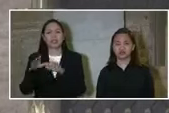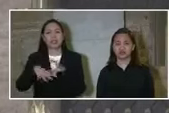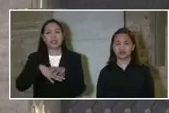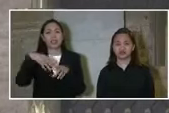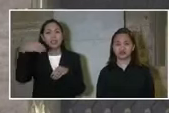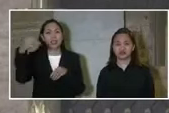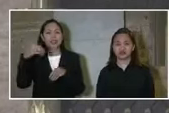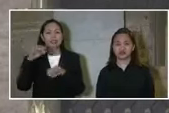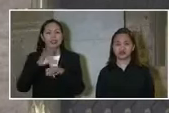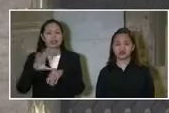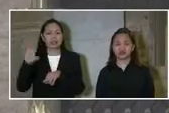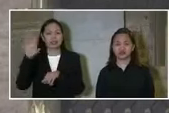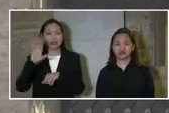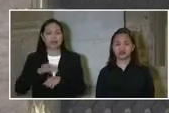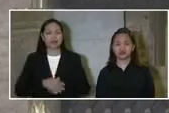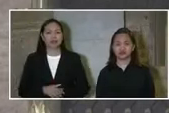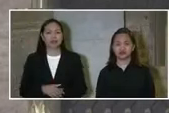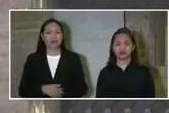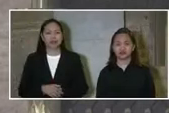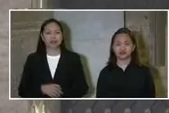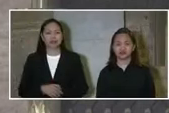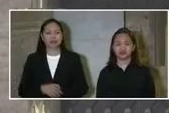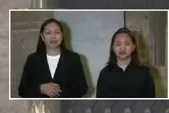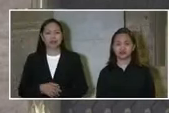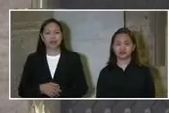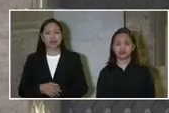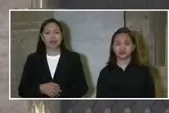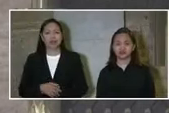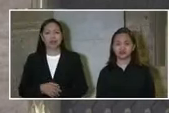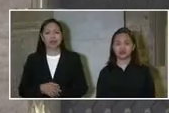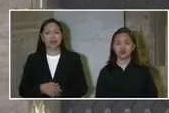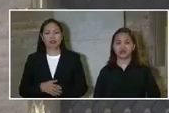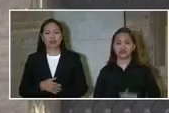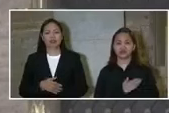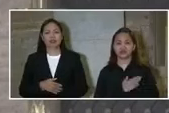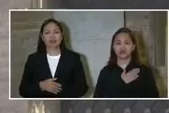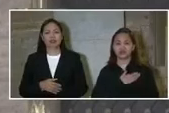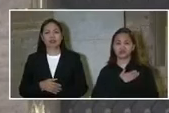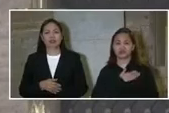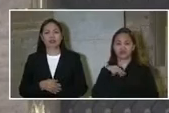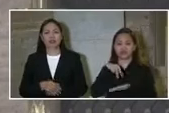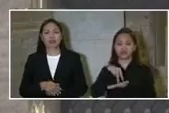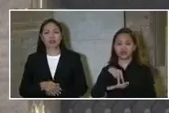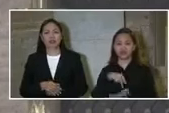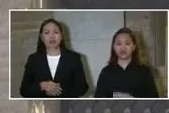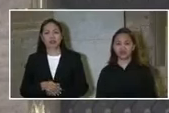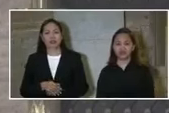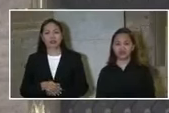Maraming salamat po. Please stand.